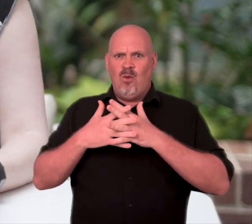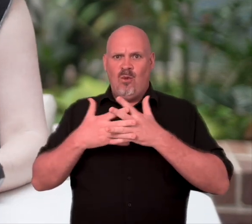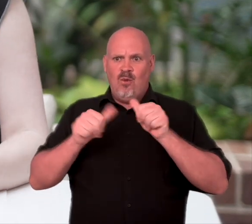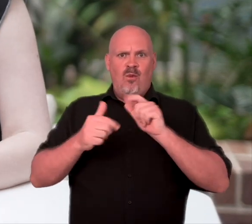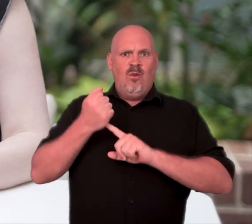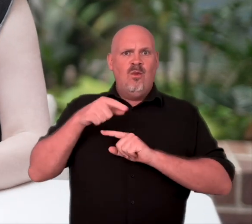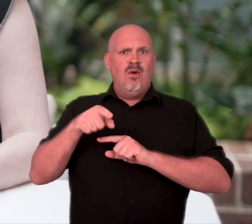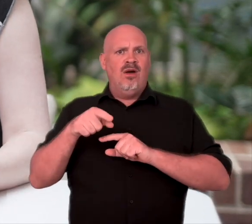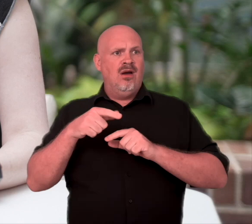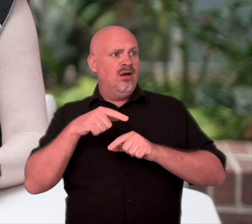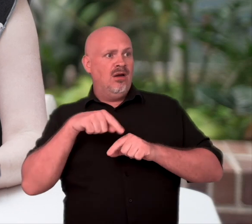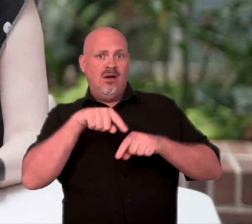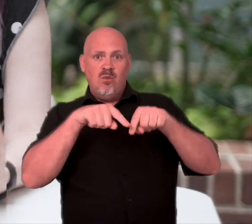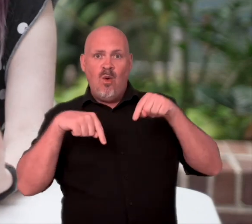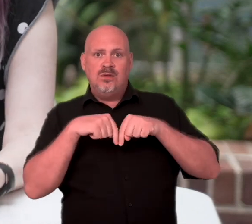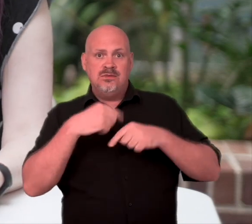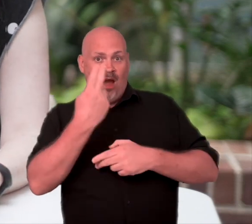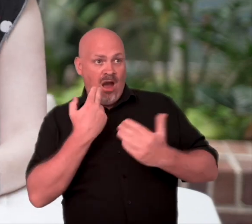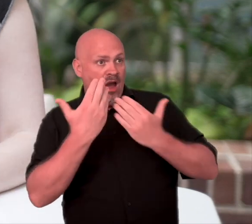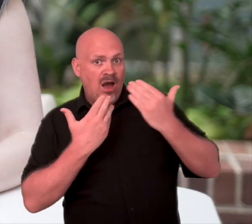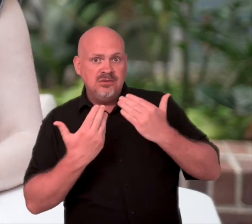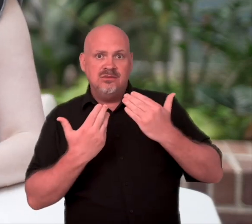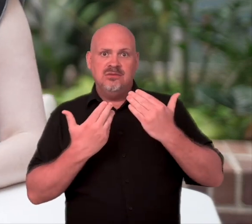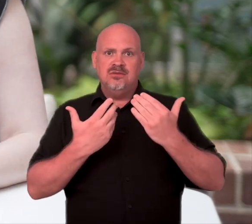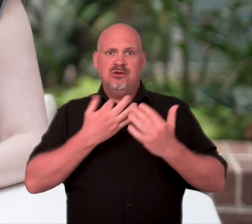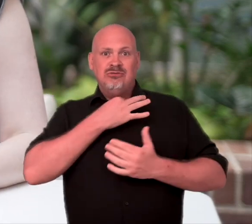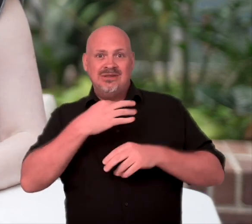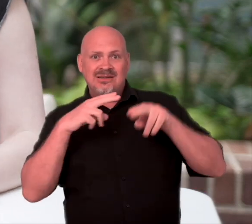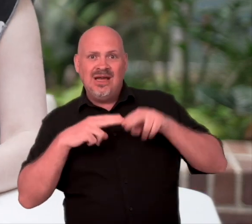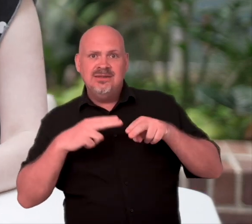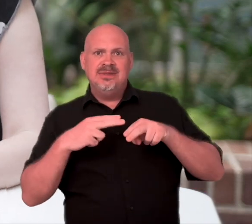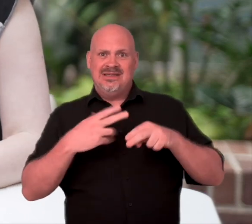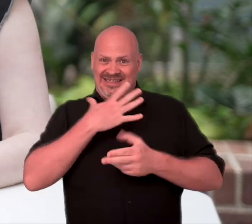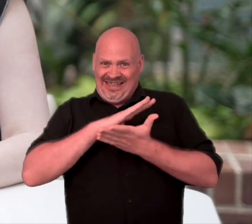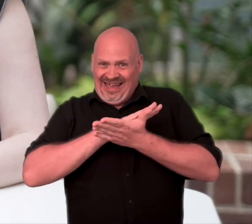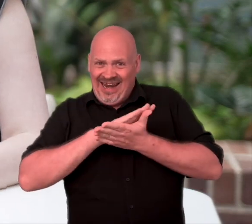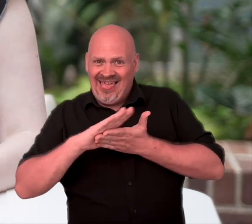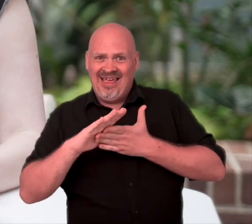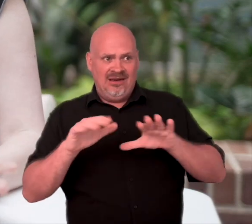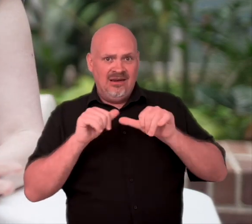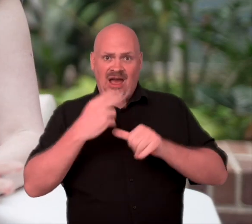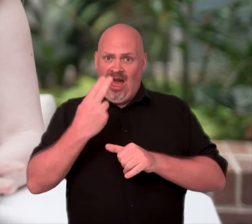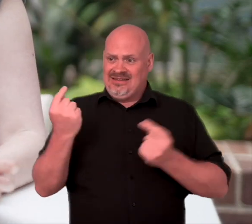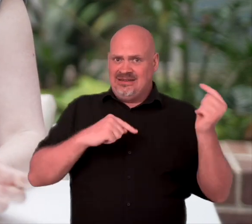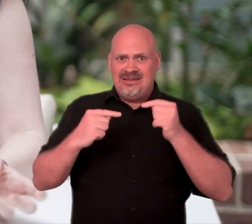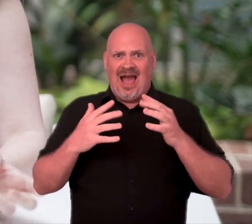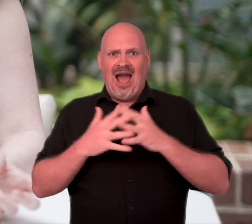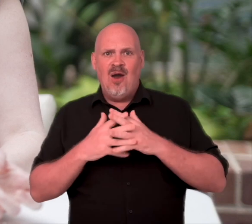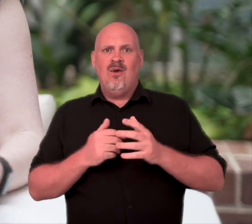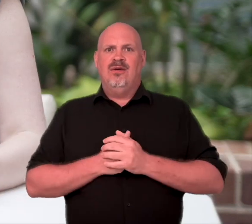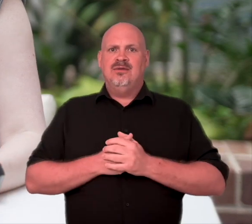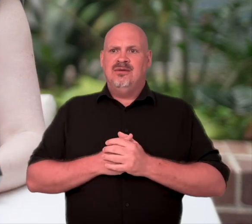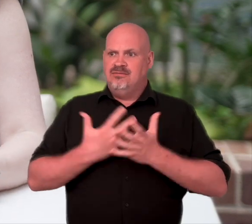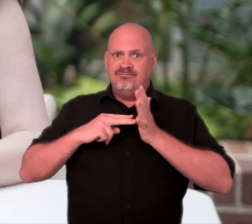risk assessing, how we were going to install artwork. Was it going to be wipe clean? What workshops were we going